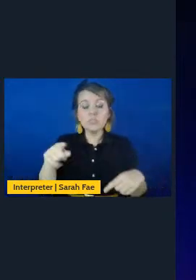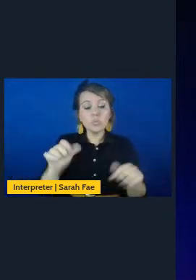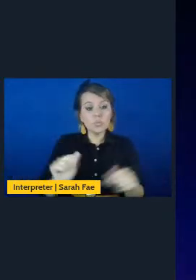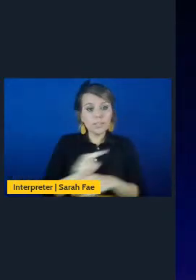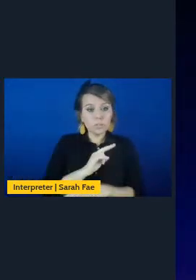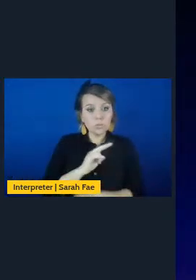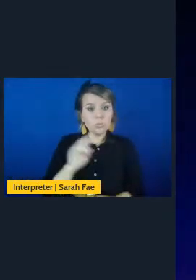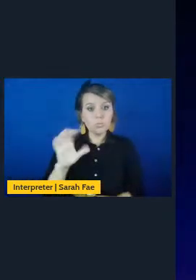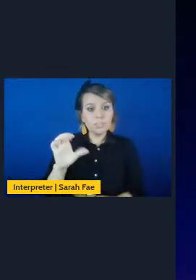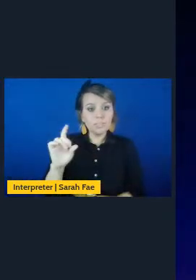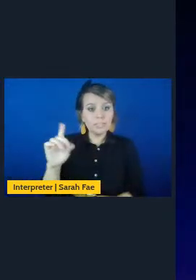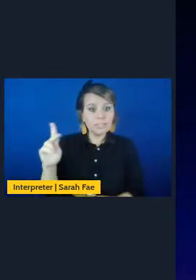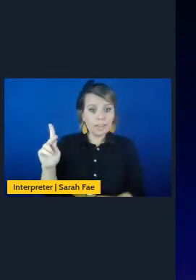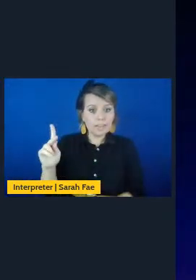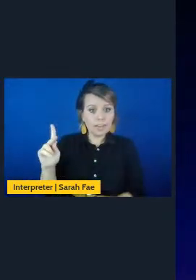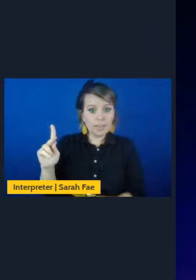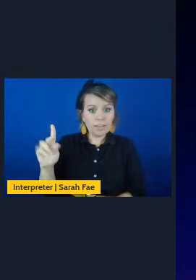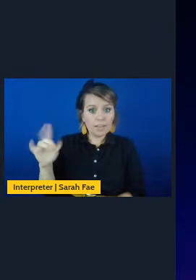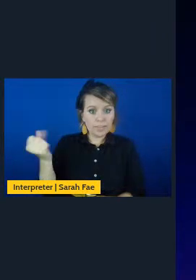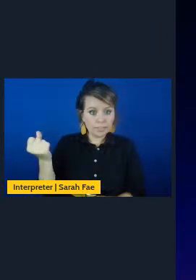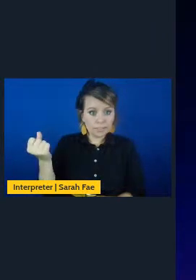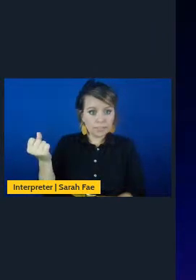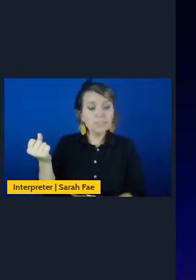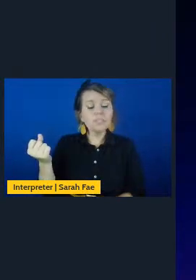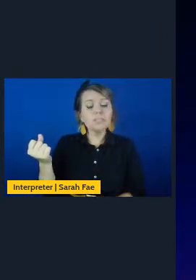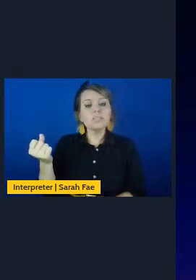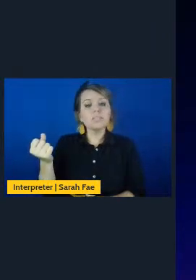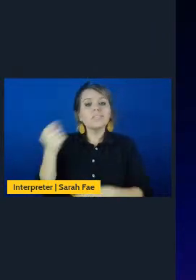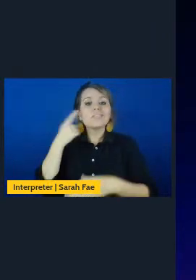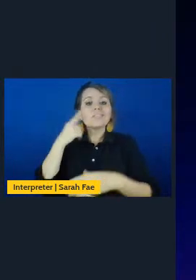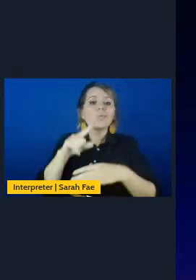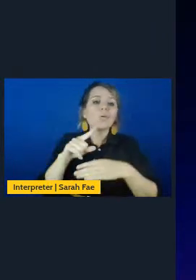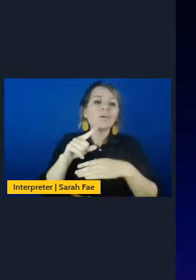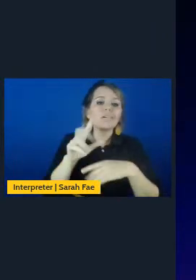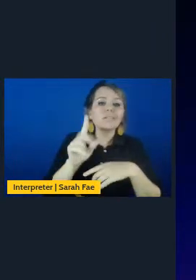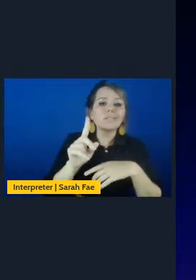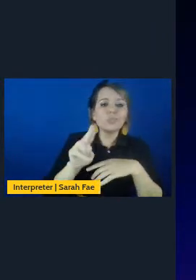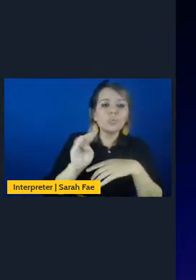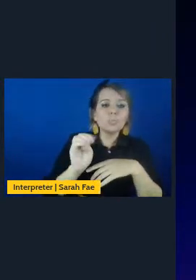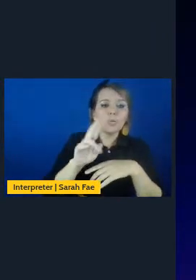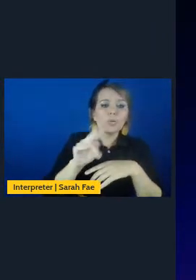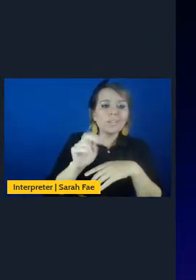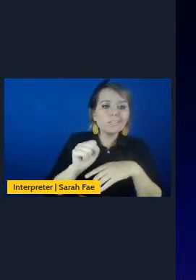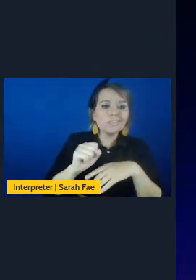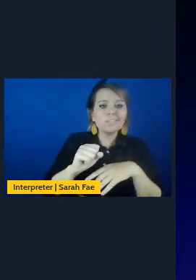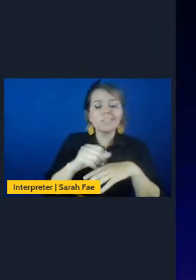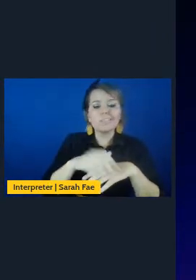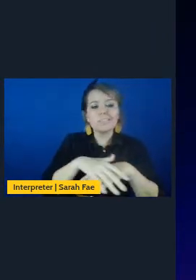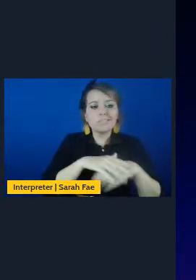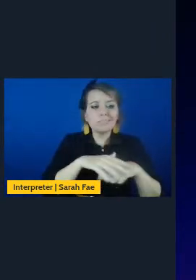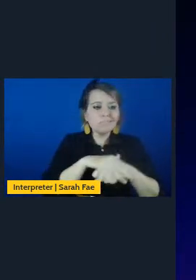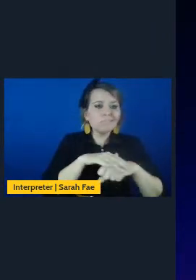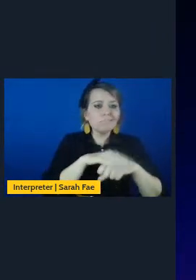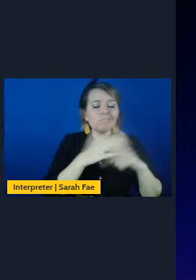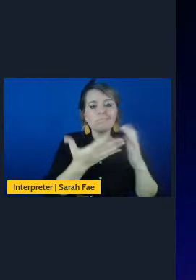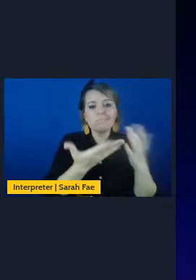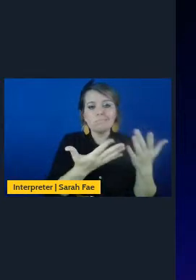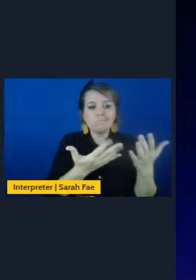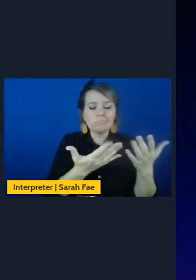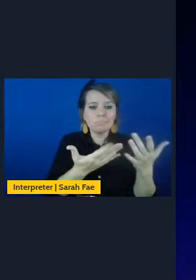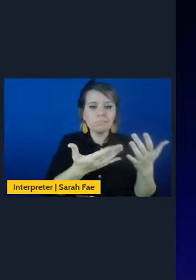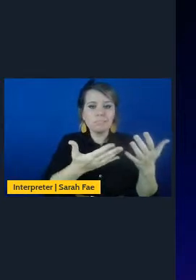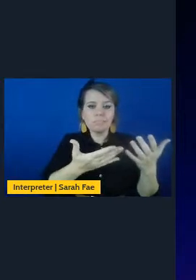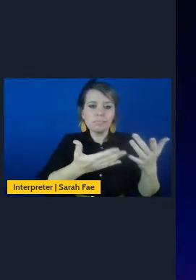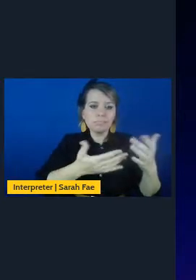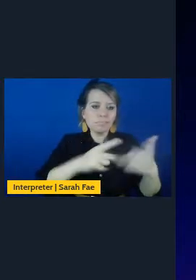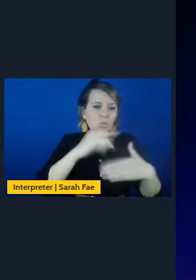library to represent native Kubernetes objects like a deployment or a service, etc., etc. But in any